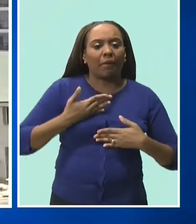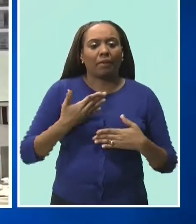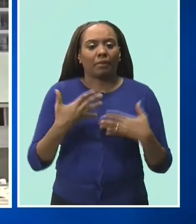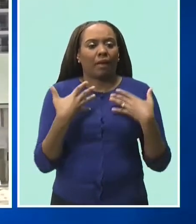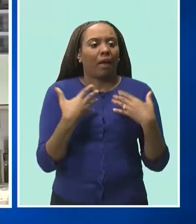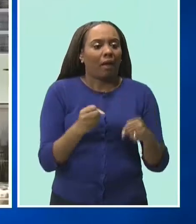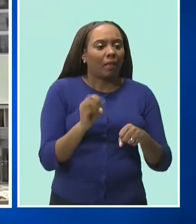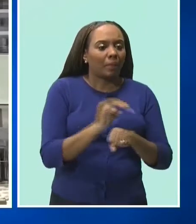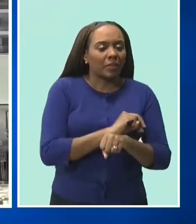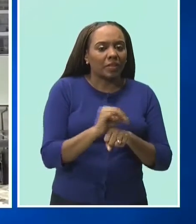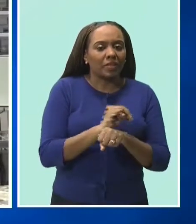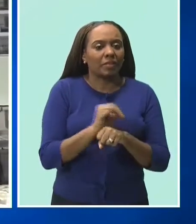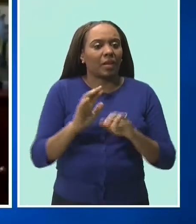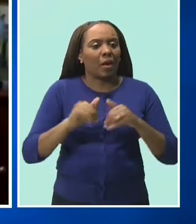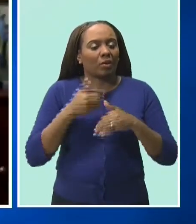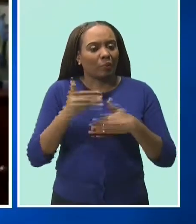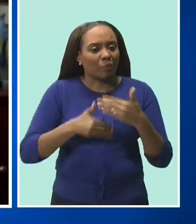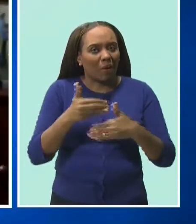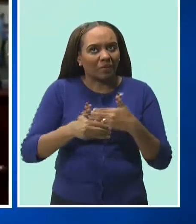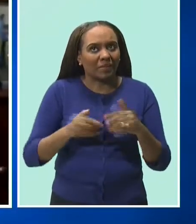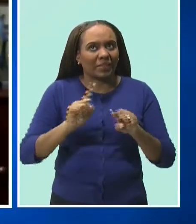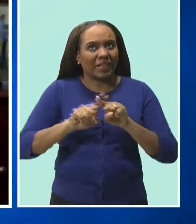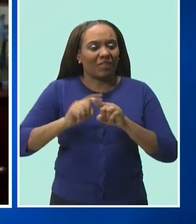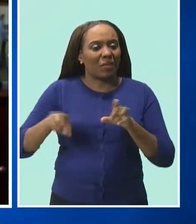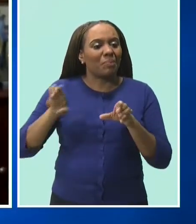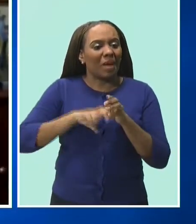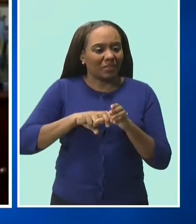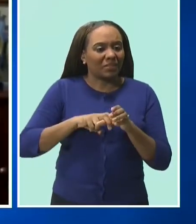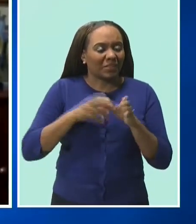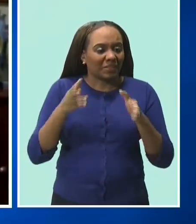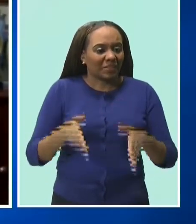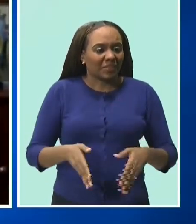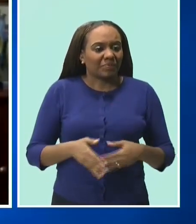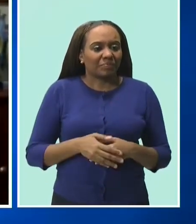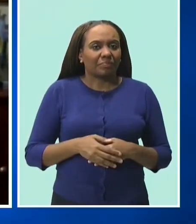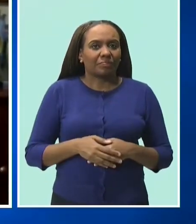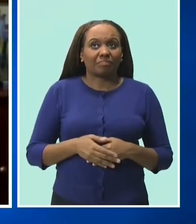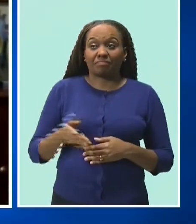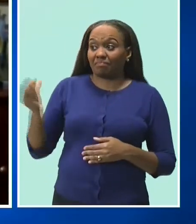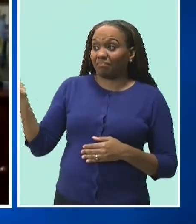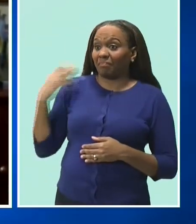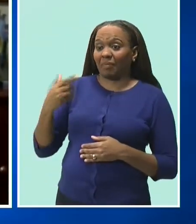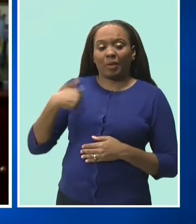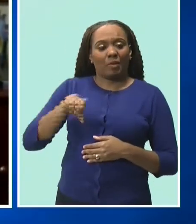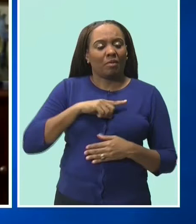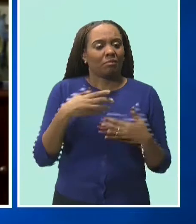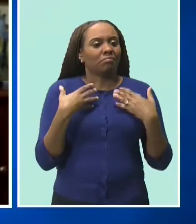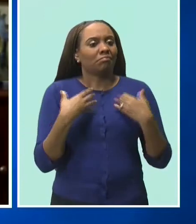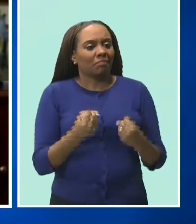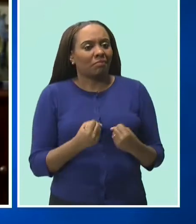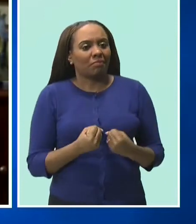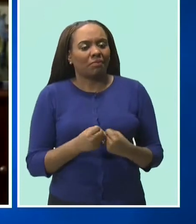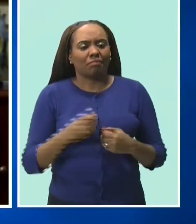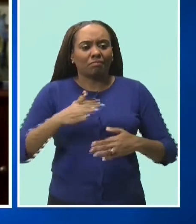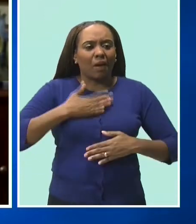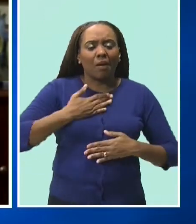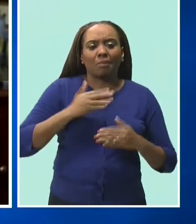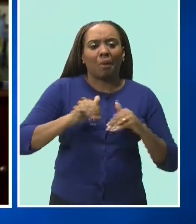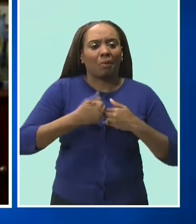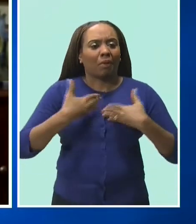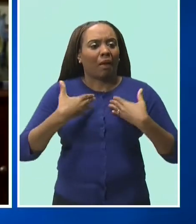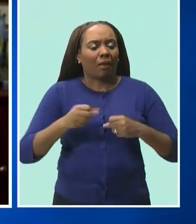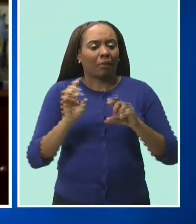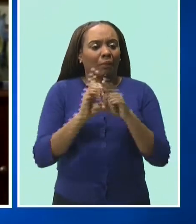Ministry's processing of passengers. We are quite confident and happy how the Health Department is